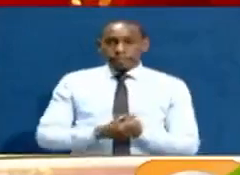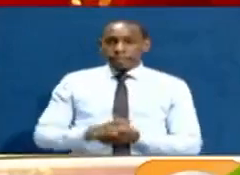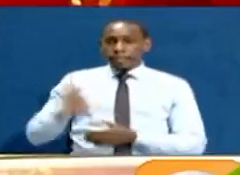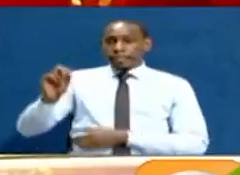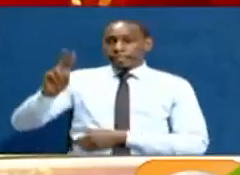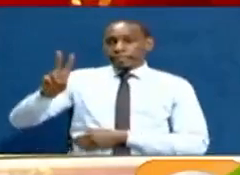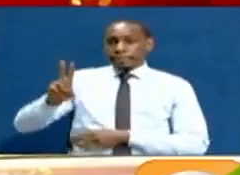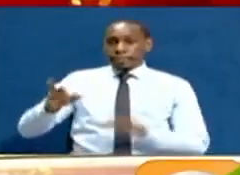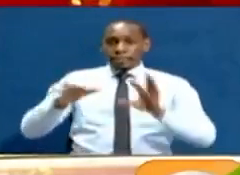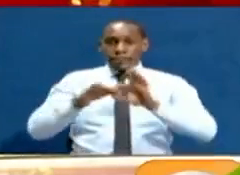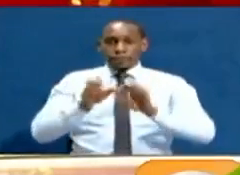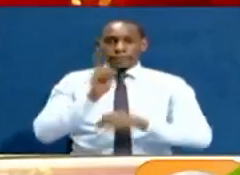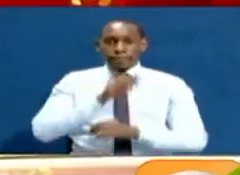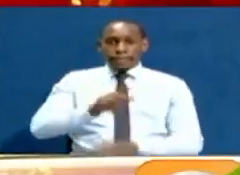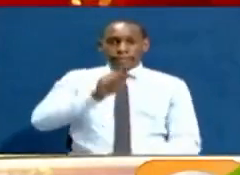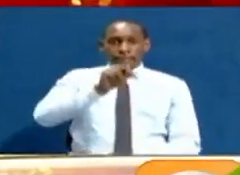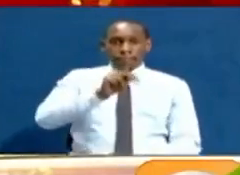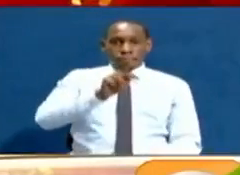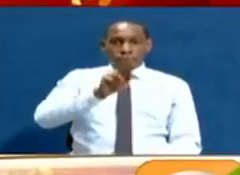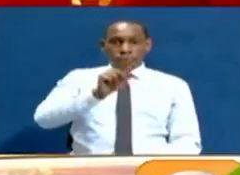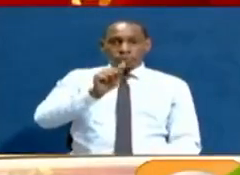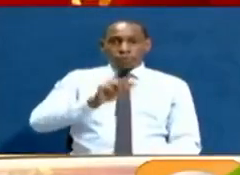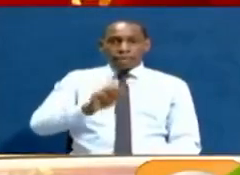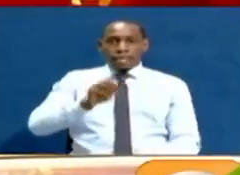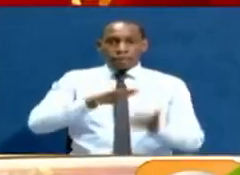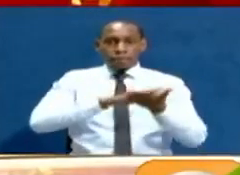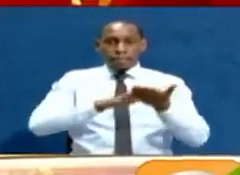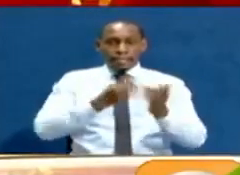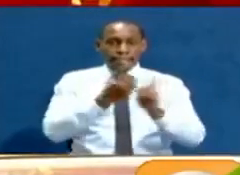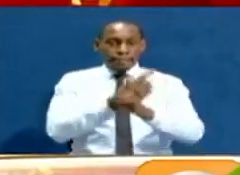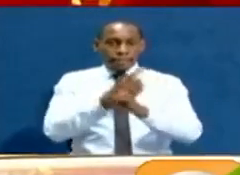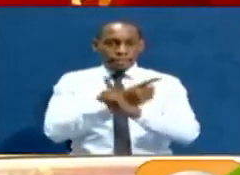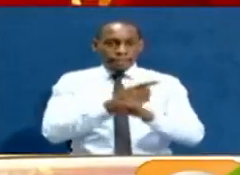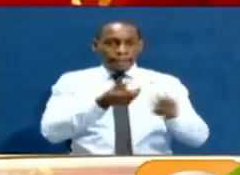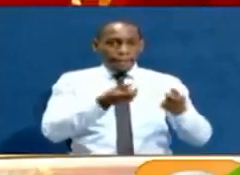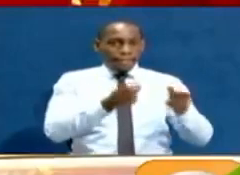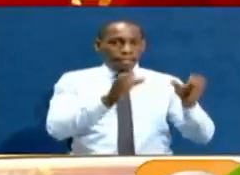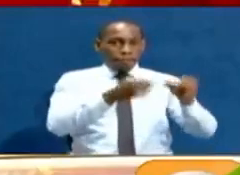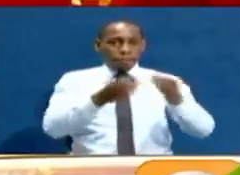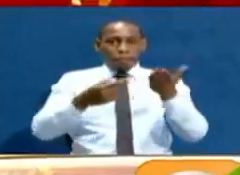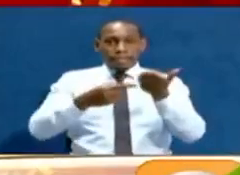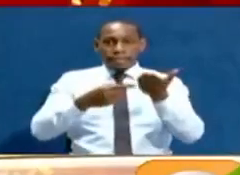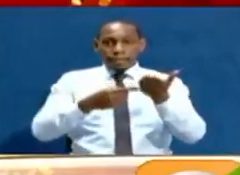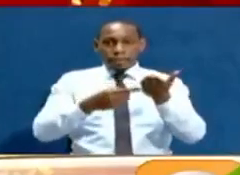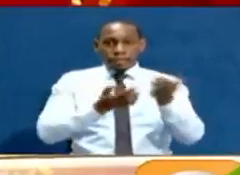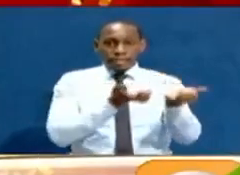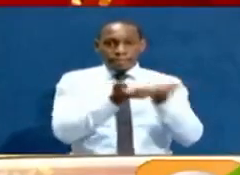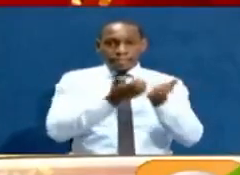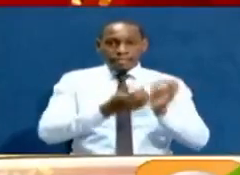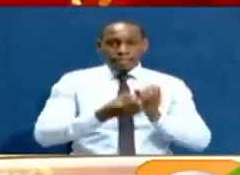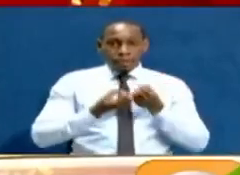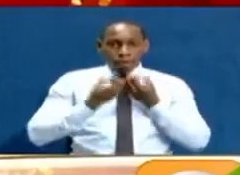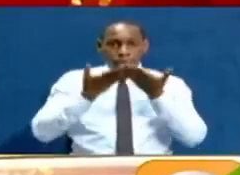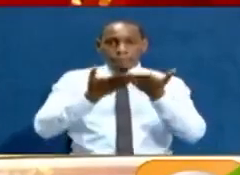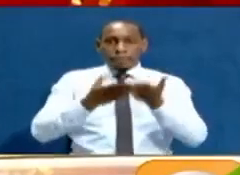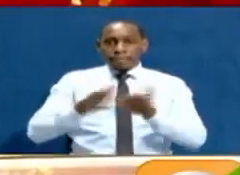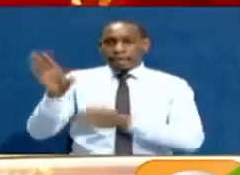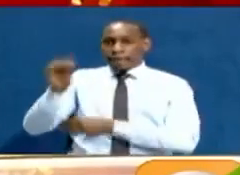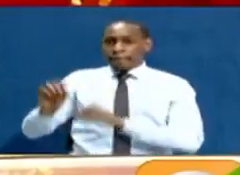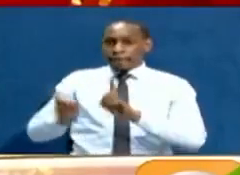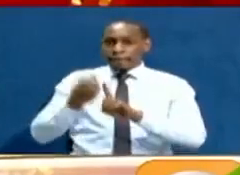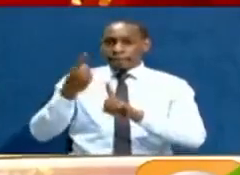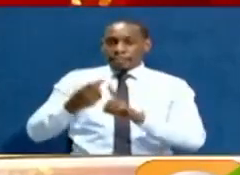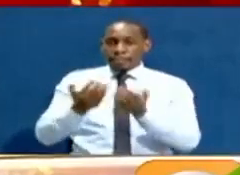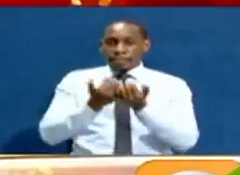Citizen Television has teamed up with Kukua, a Nairobi-based multidisciplinary media and technology startup, to broadcast Africa's